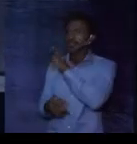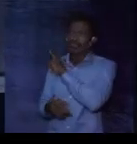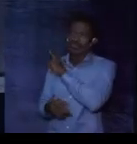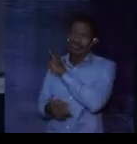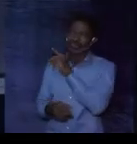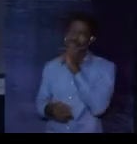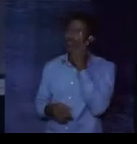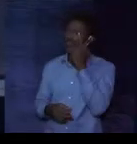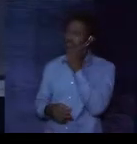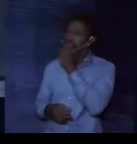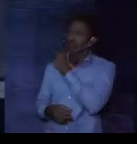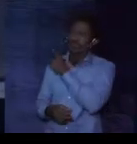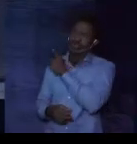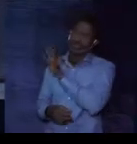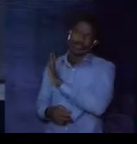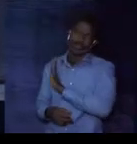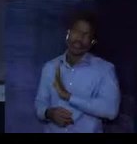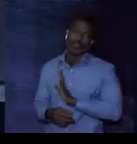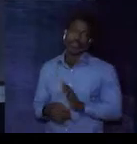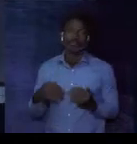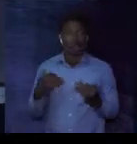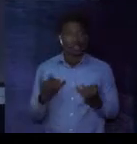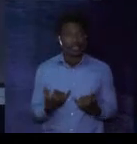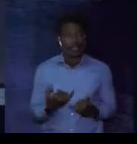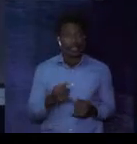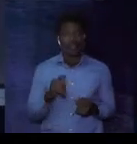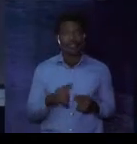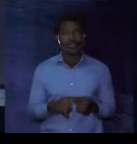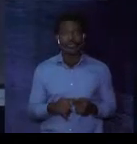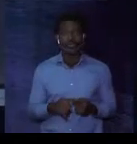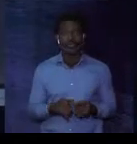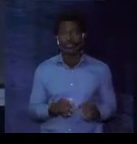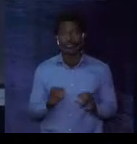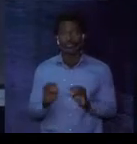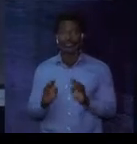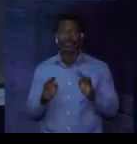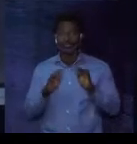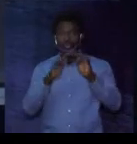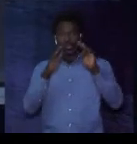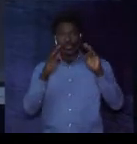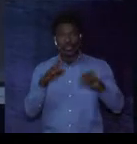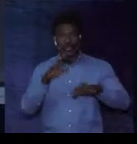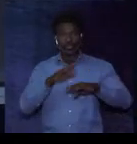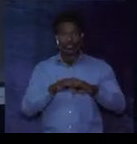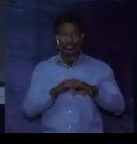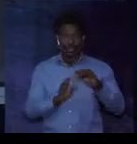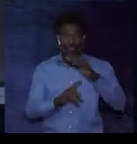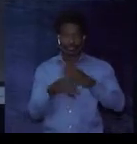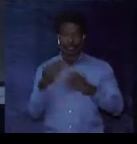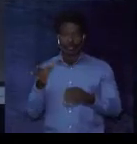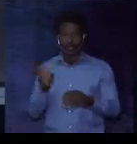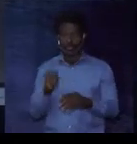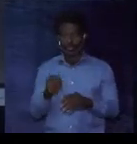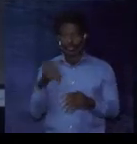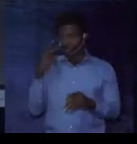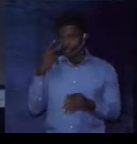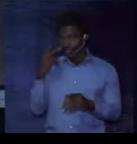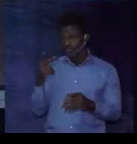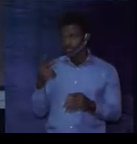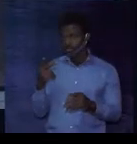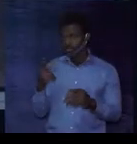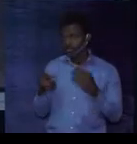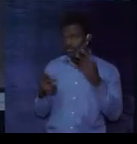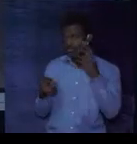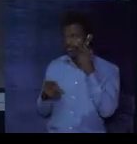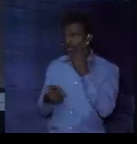this out, space this out, I've spaced this out. What I'm going to do now is to put houses on top of each of them from the right.